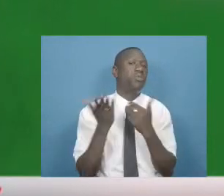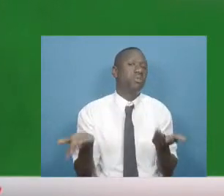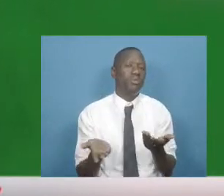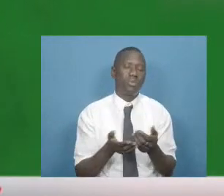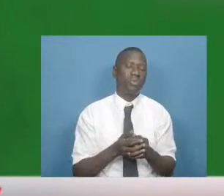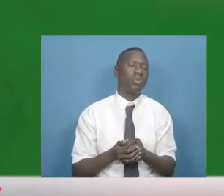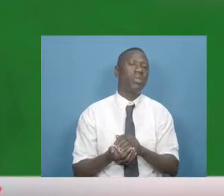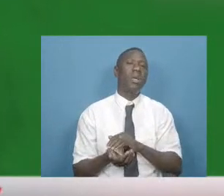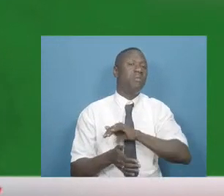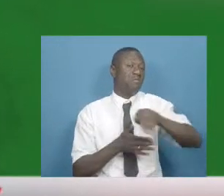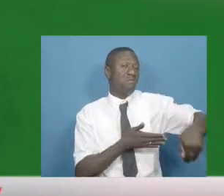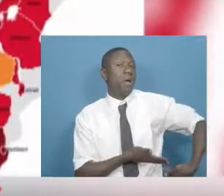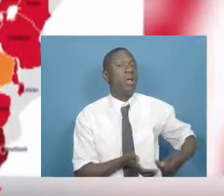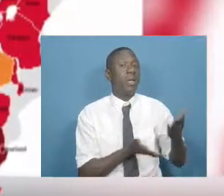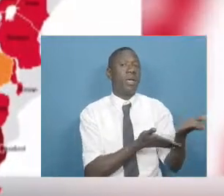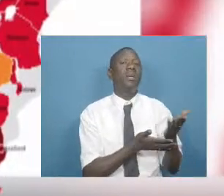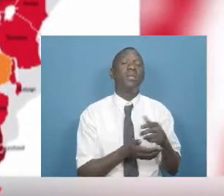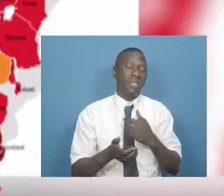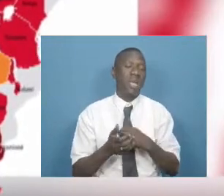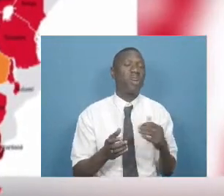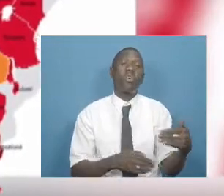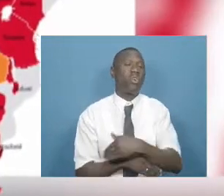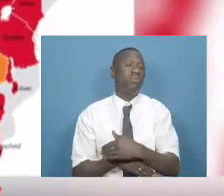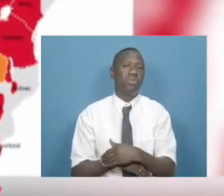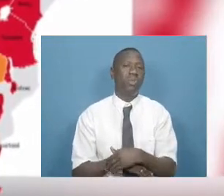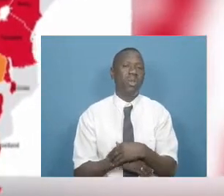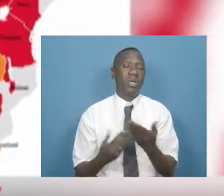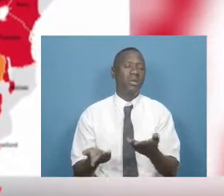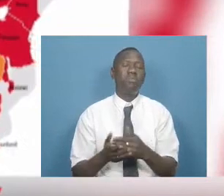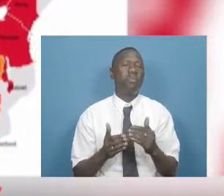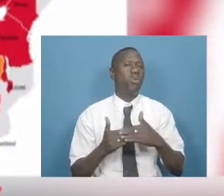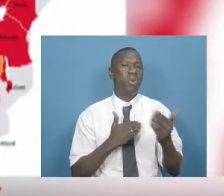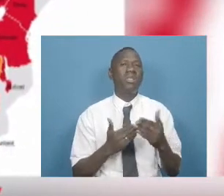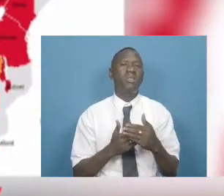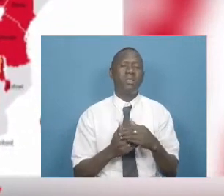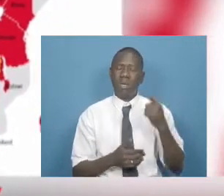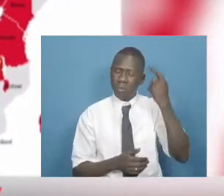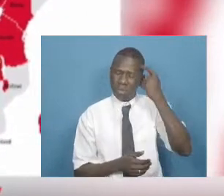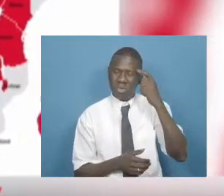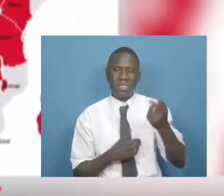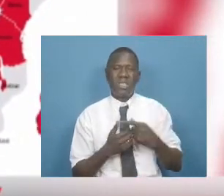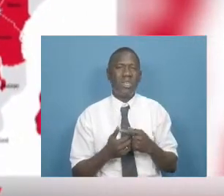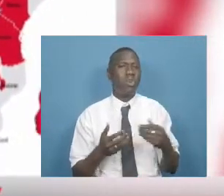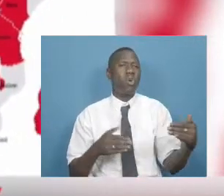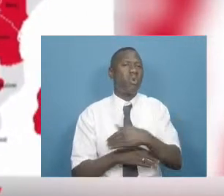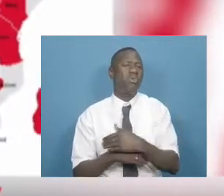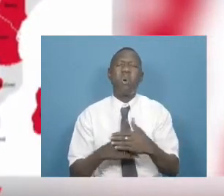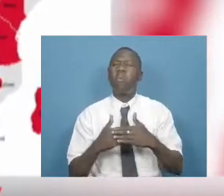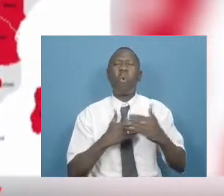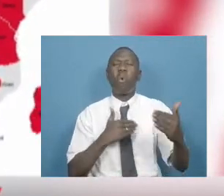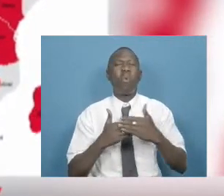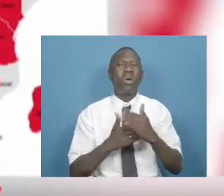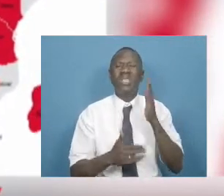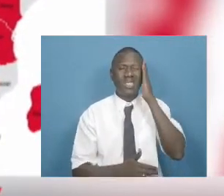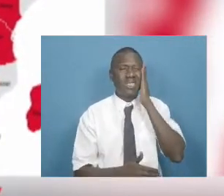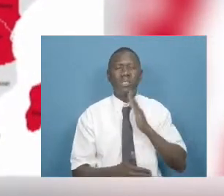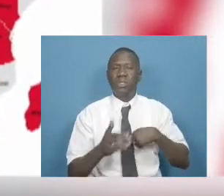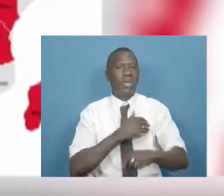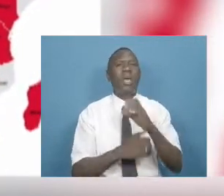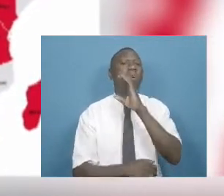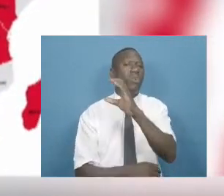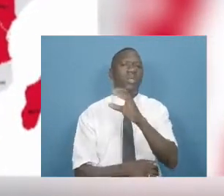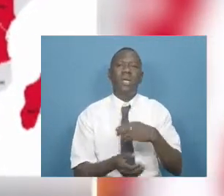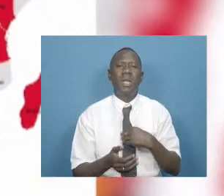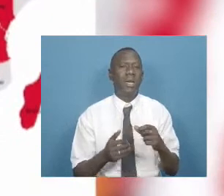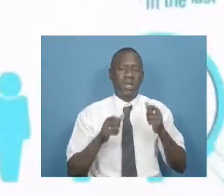fighting corruption is a priority, more than half of all citizens think corruption is getting worse in their country and that their government is not